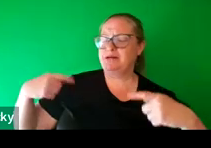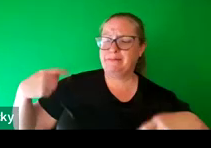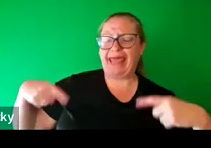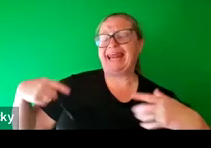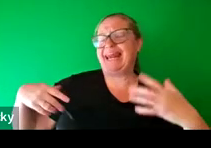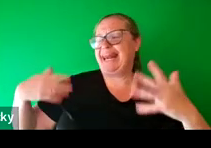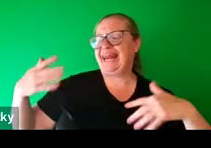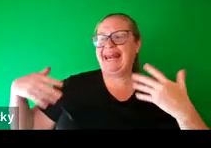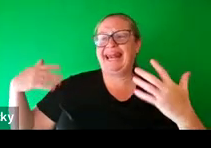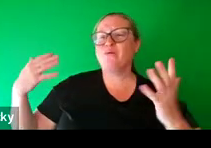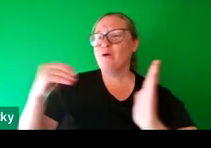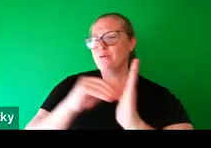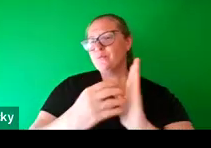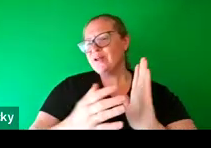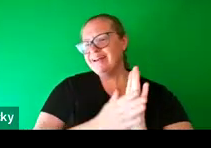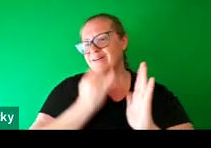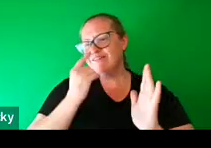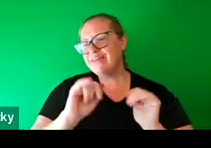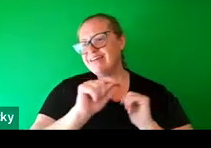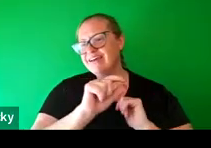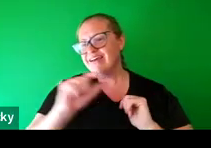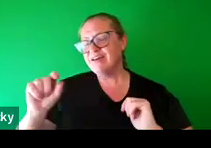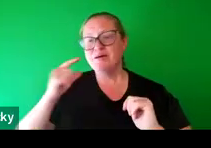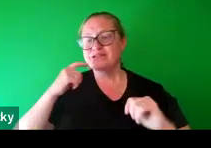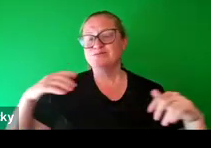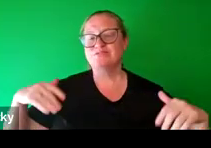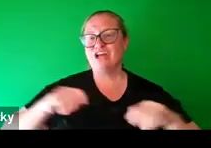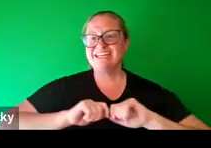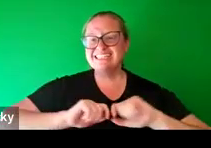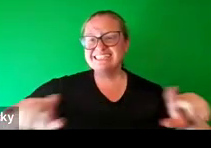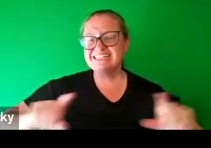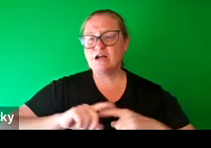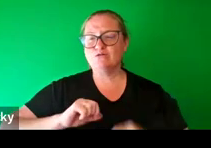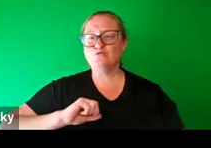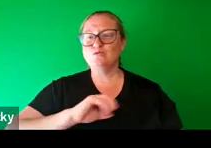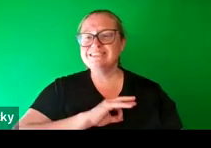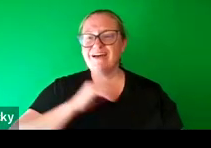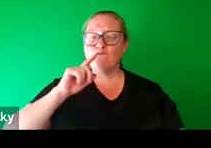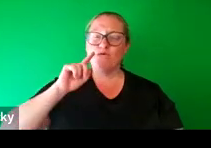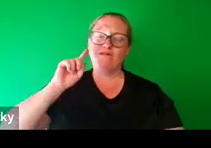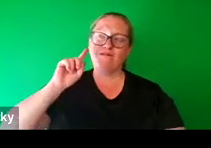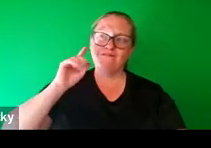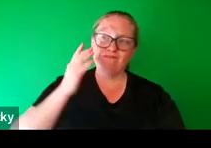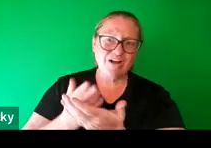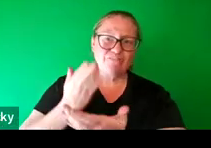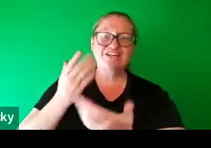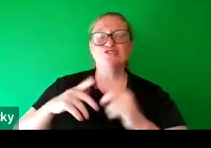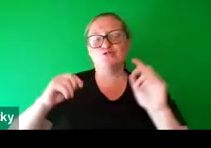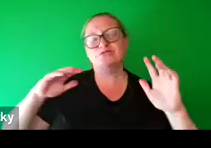to indicate, actually, because we haven't sent it out to employees yet to verify, so we're getting it ready to do that.